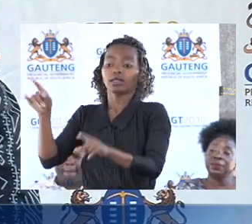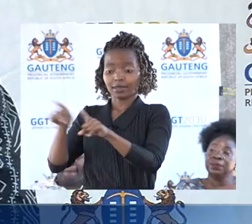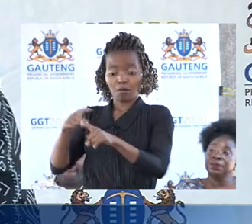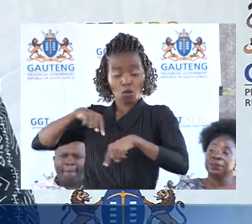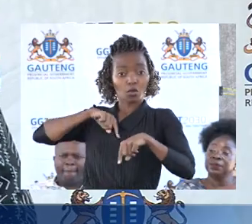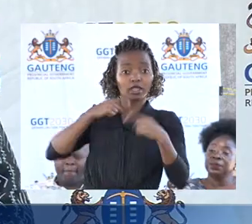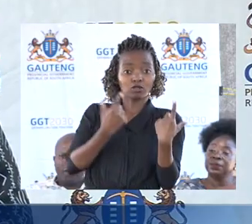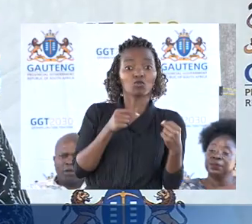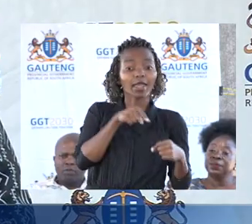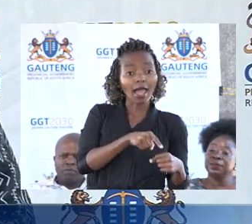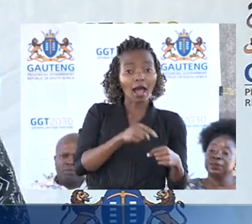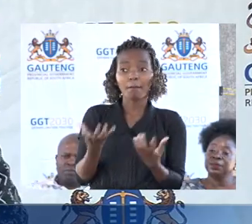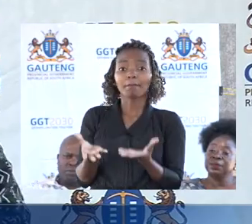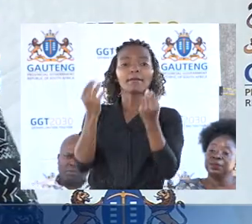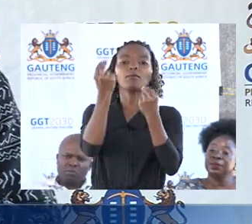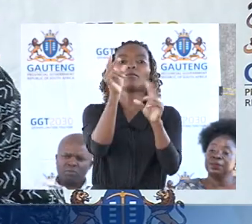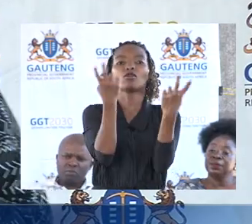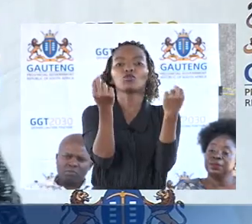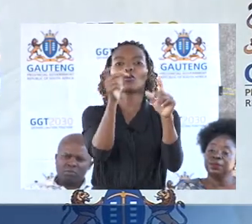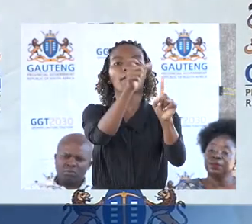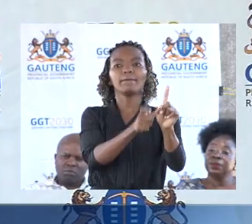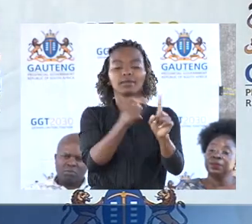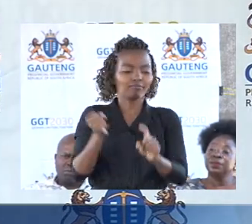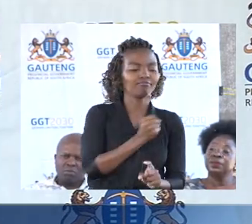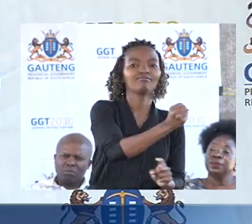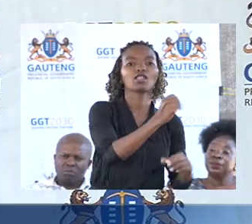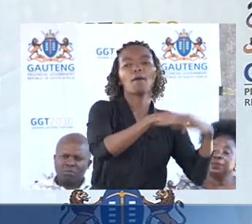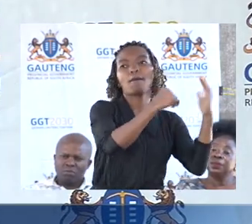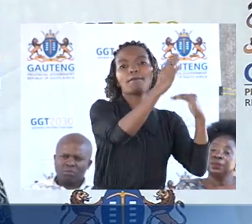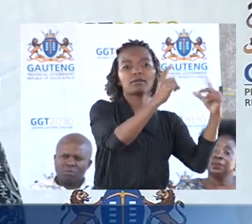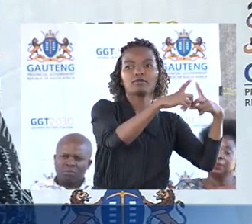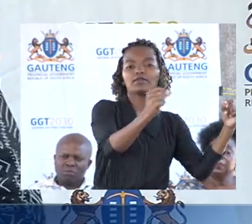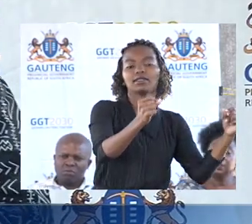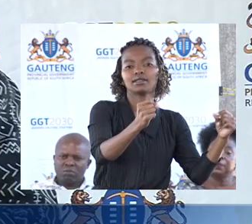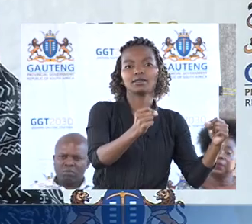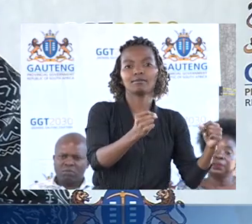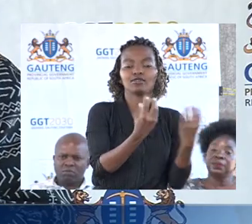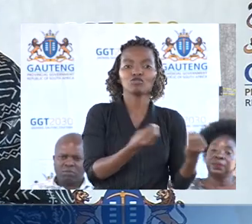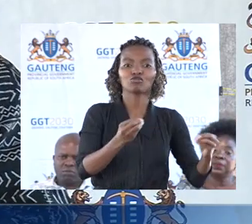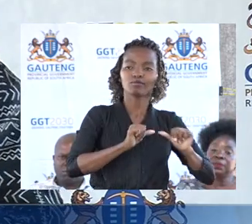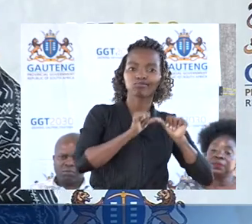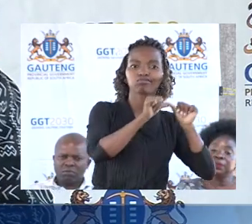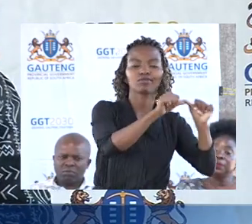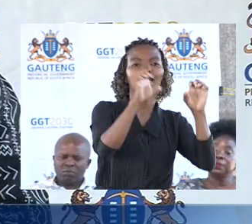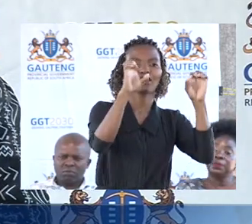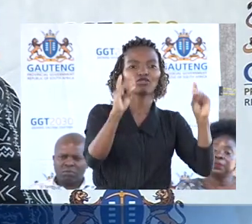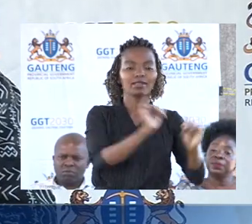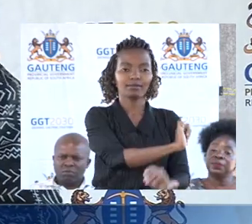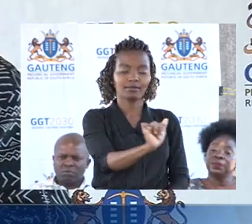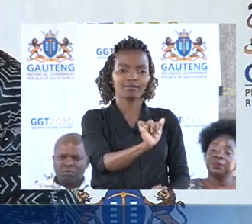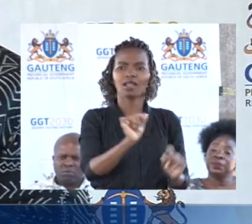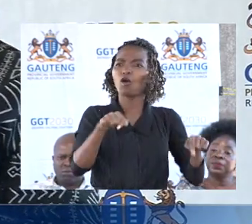here to finish that school and allow our children to continue with their education. We can't